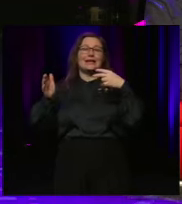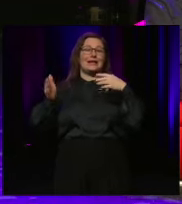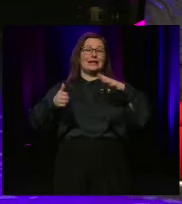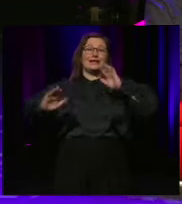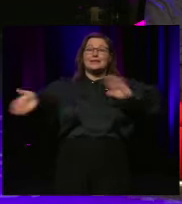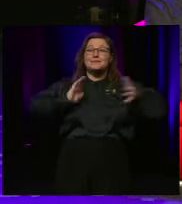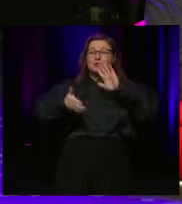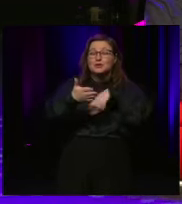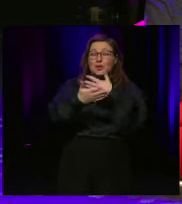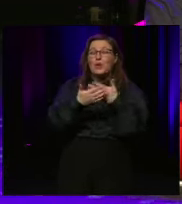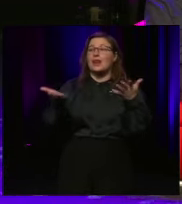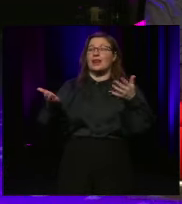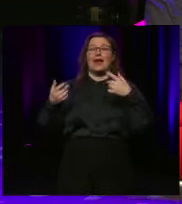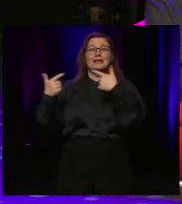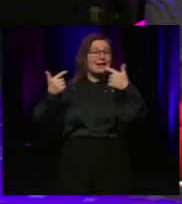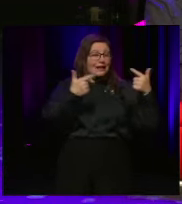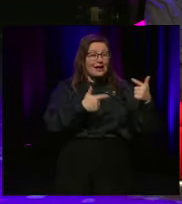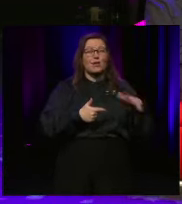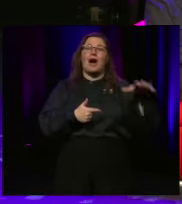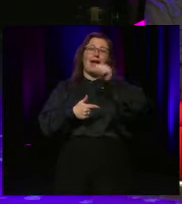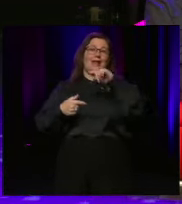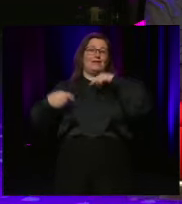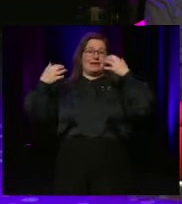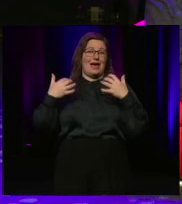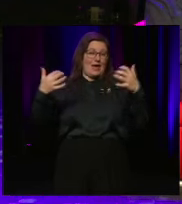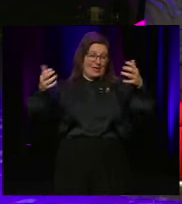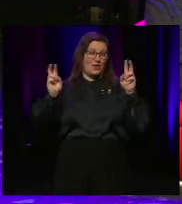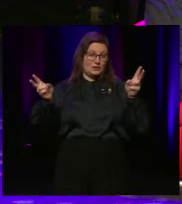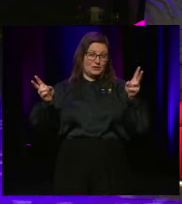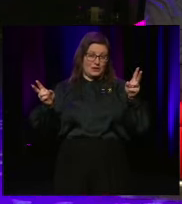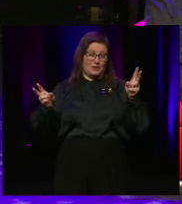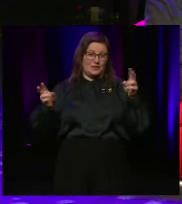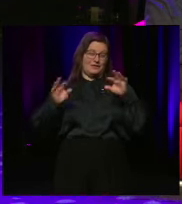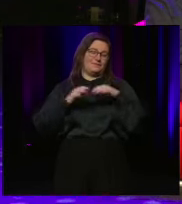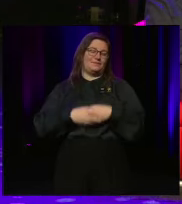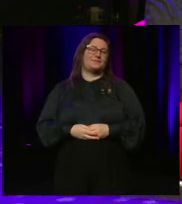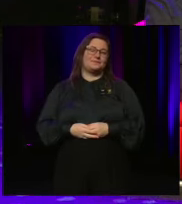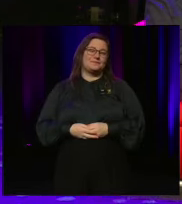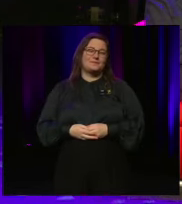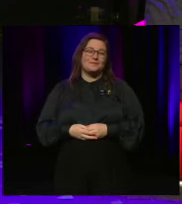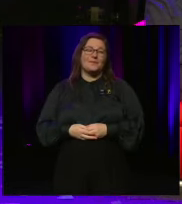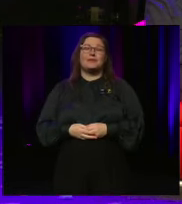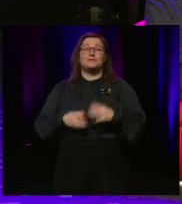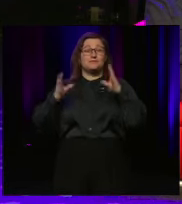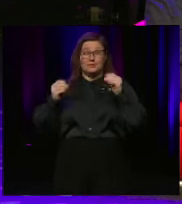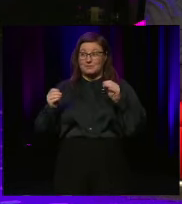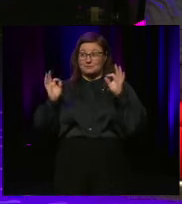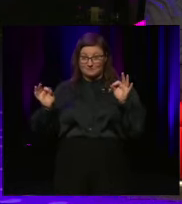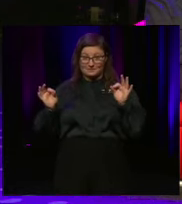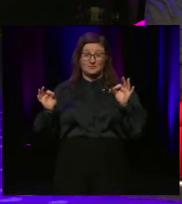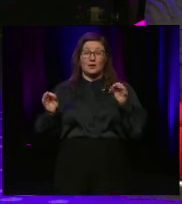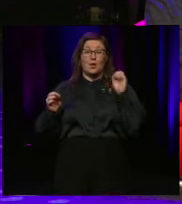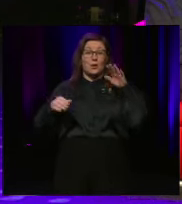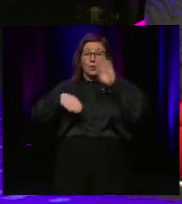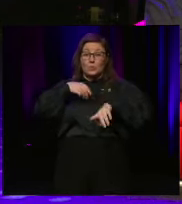sign language interpreters, and other people here at the Swedish Forum for Human Rights. So without you, none of this